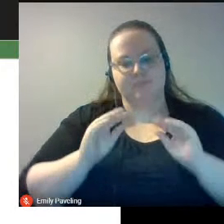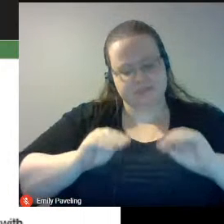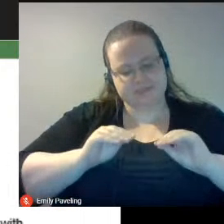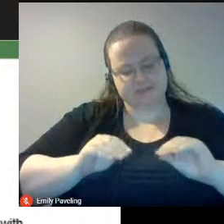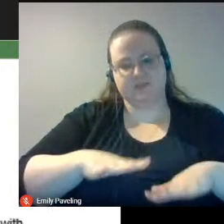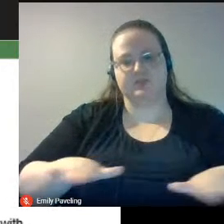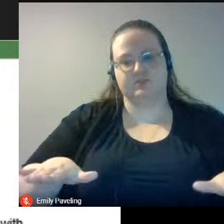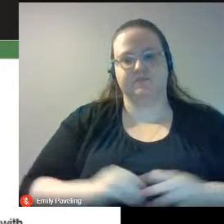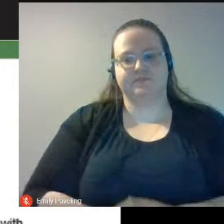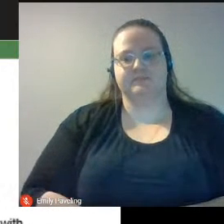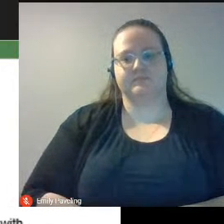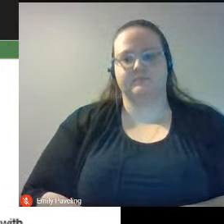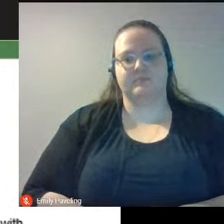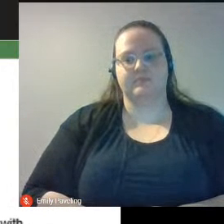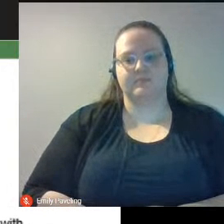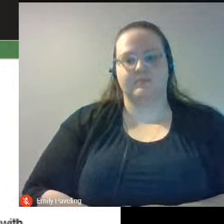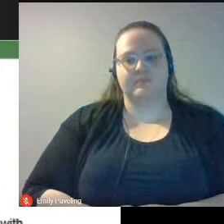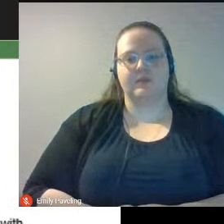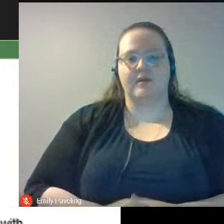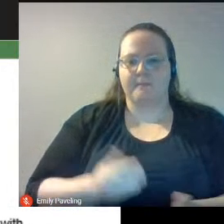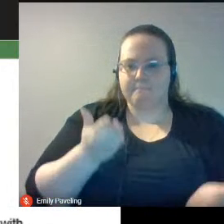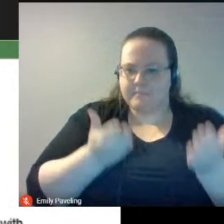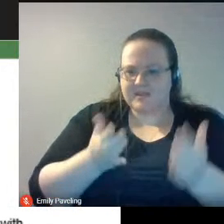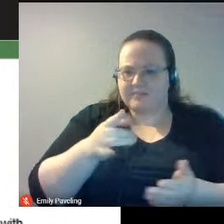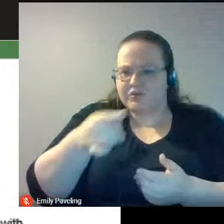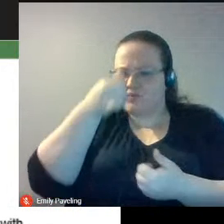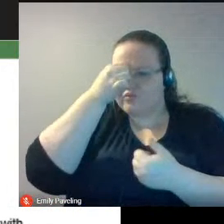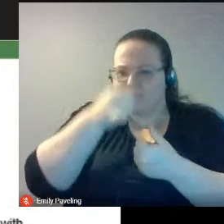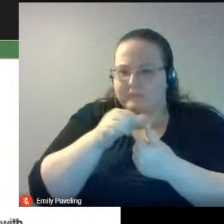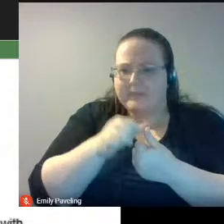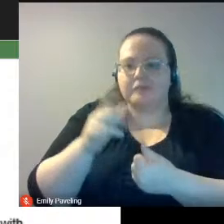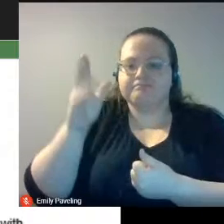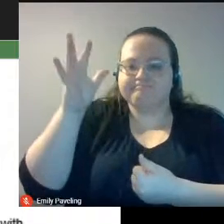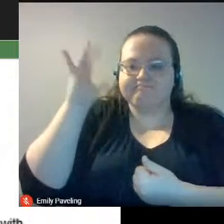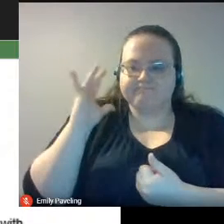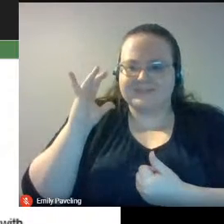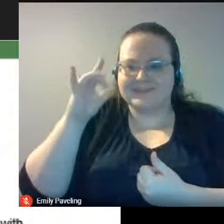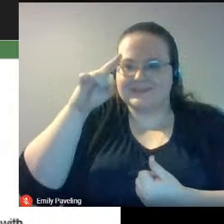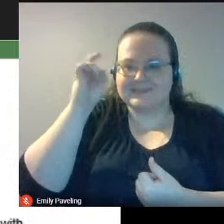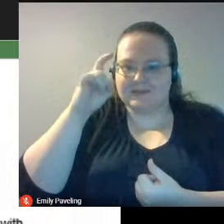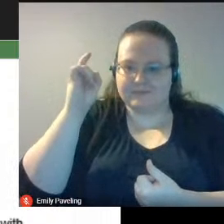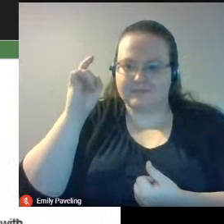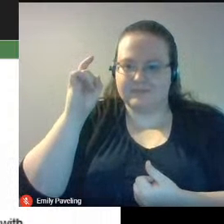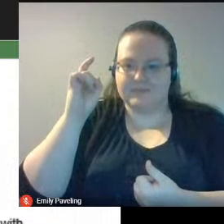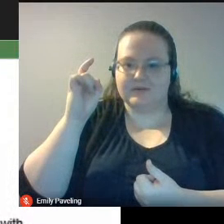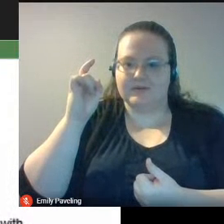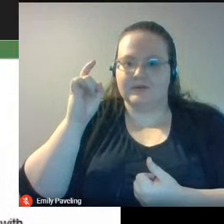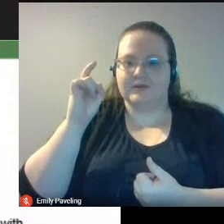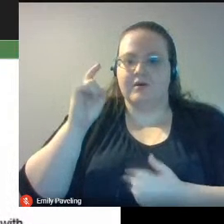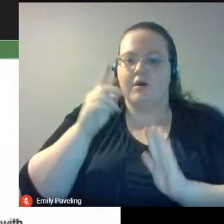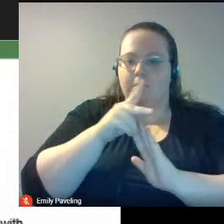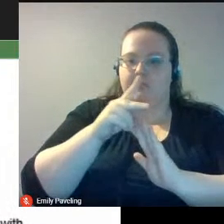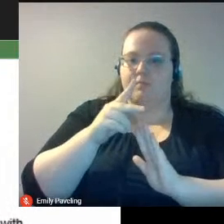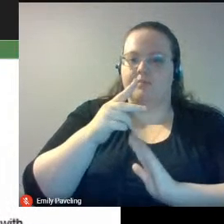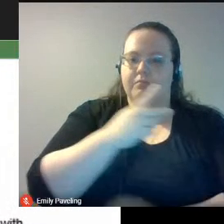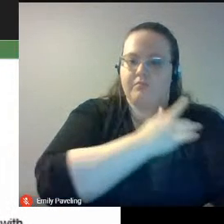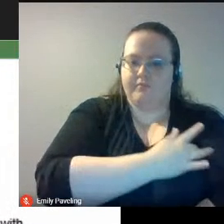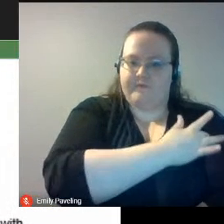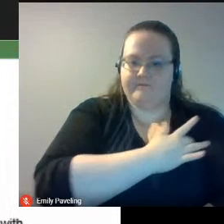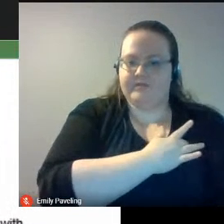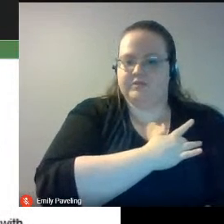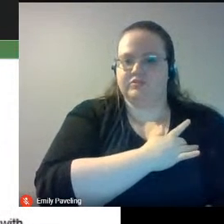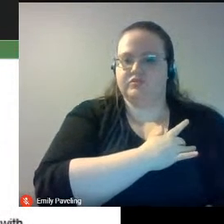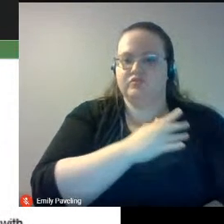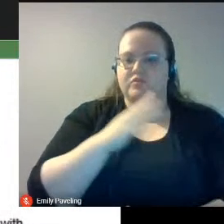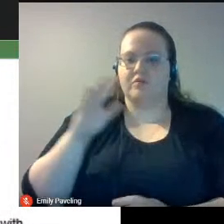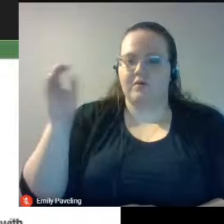You may recall that earlier this summer, the provincial government announced that it will spend $50 million to fund 500